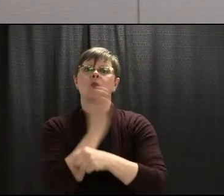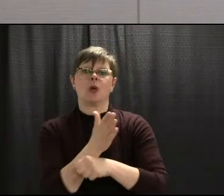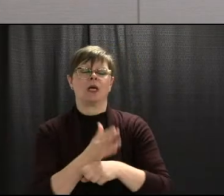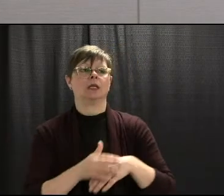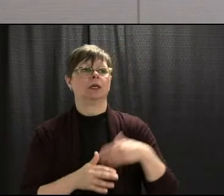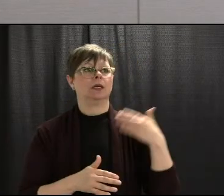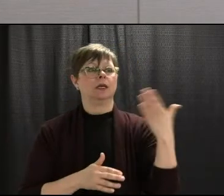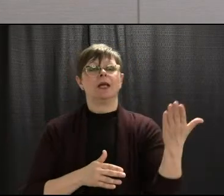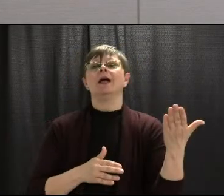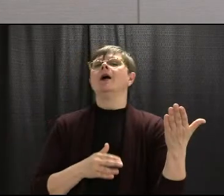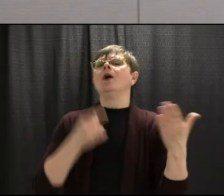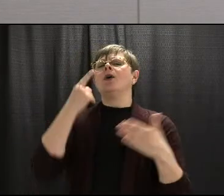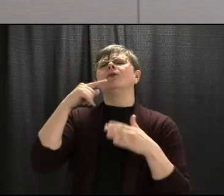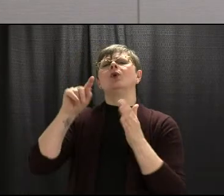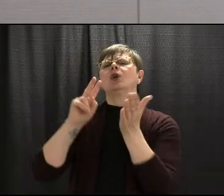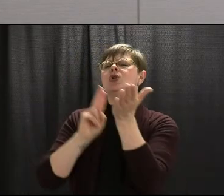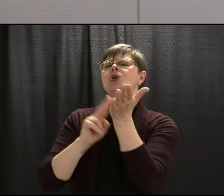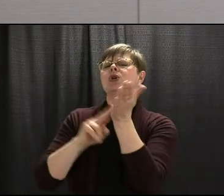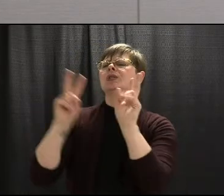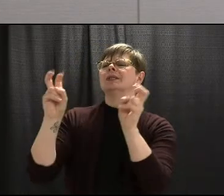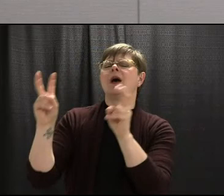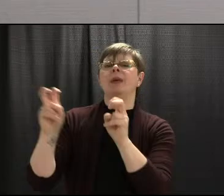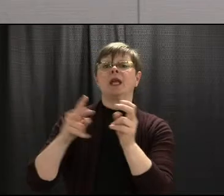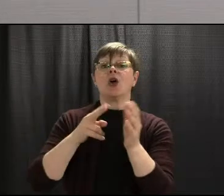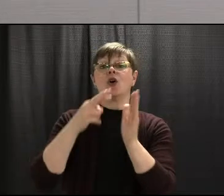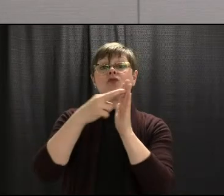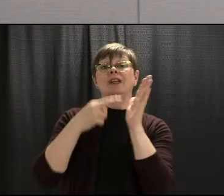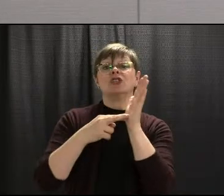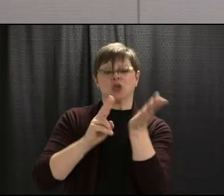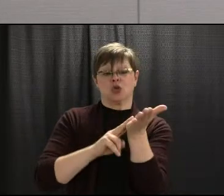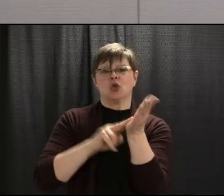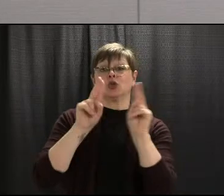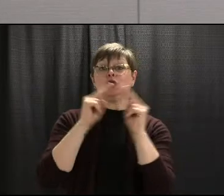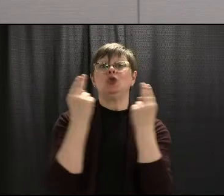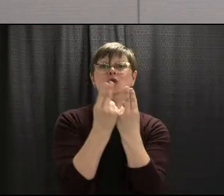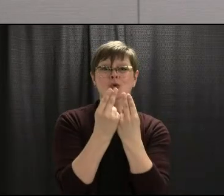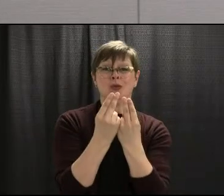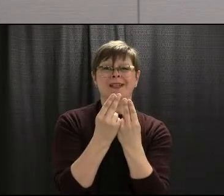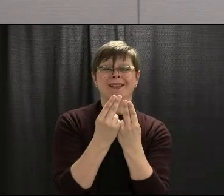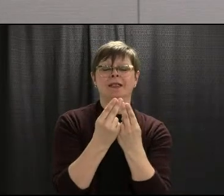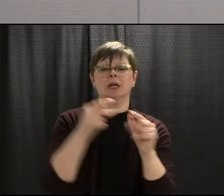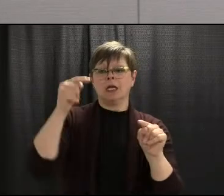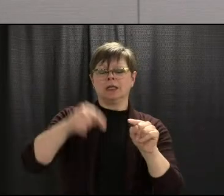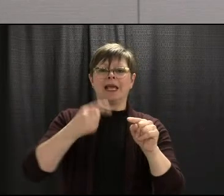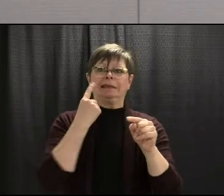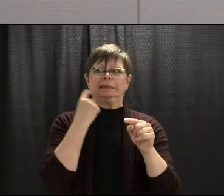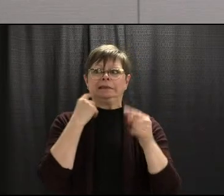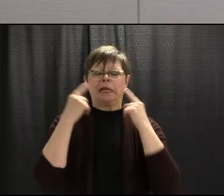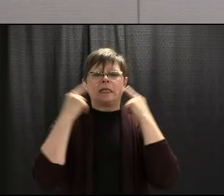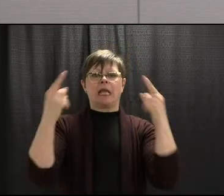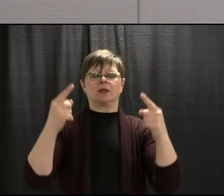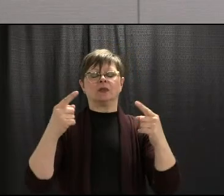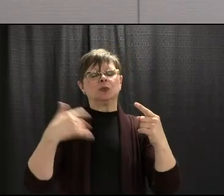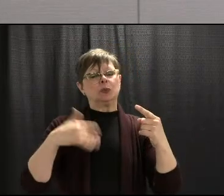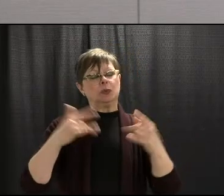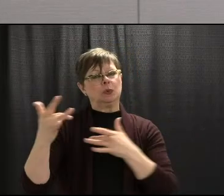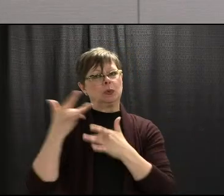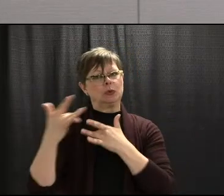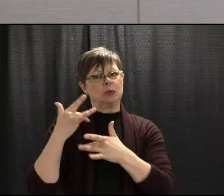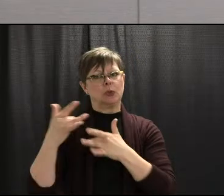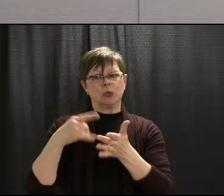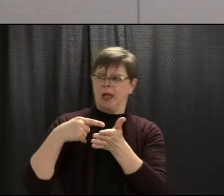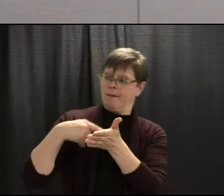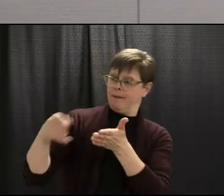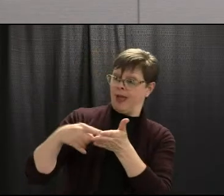topic of nurses, the Registered Nurses Union has some concerns about the announcement that was made in regards to the payment for nurses who might have